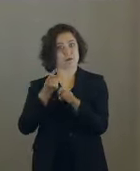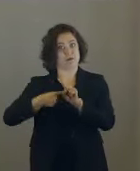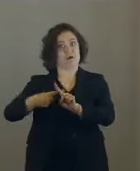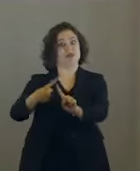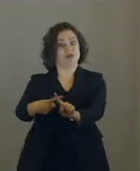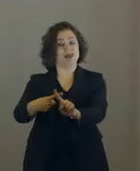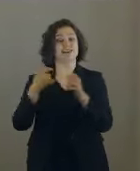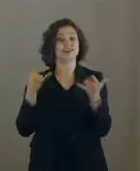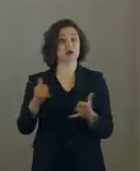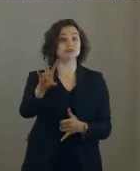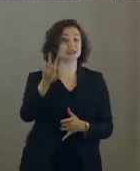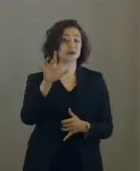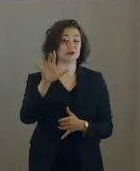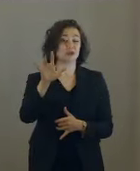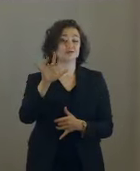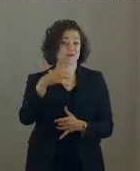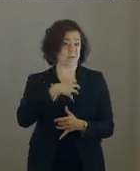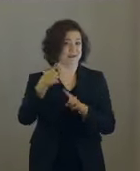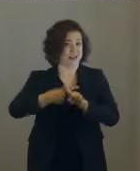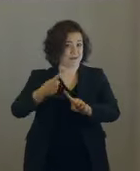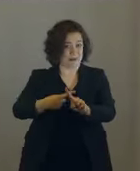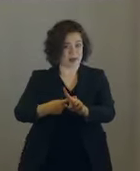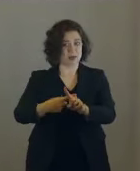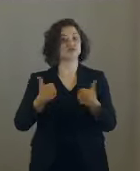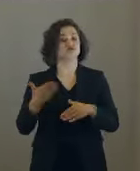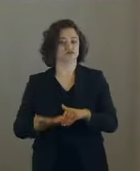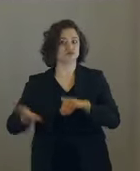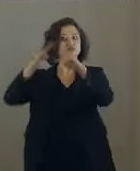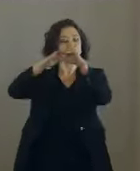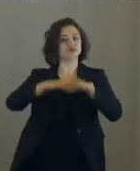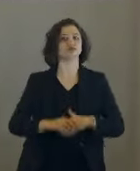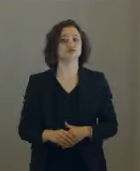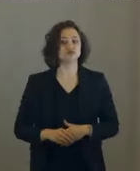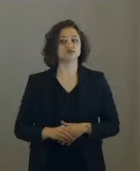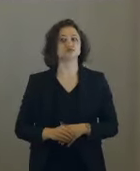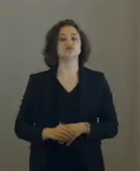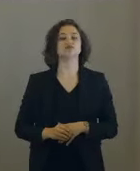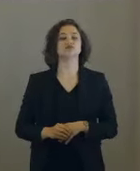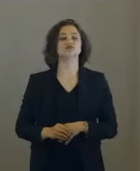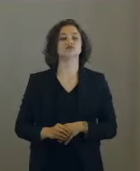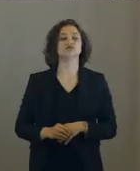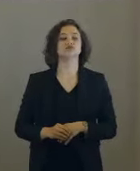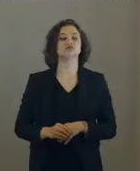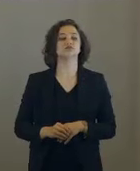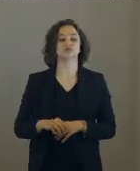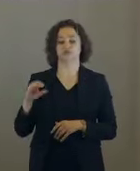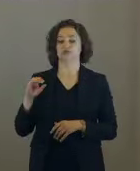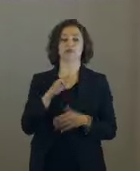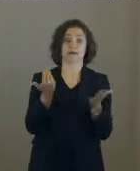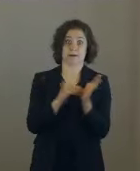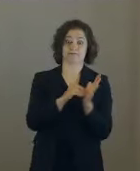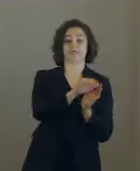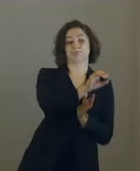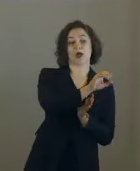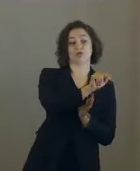averaging 725 complaints per month. During this period, between, again, October 1st and